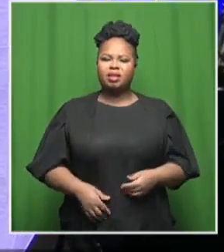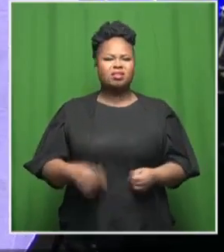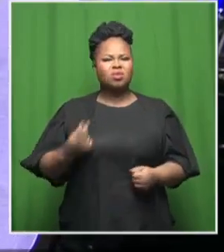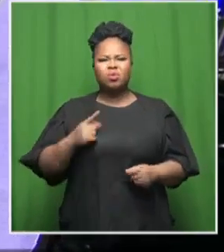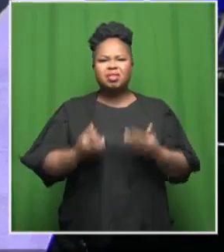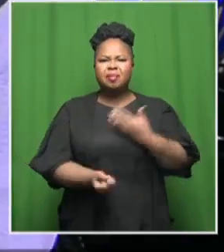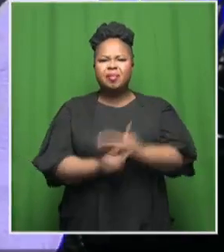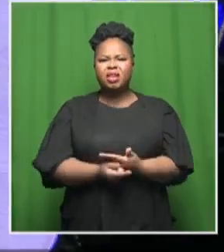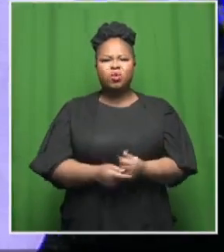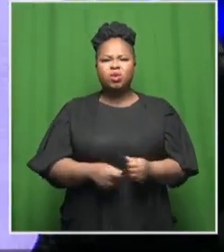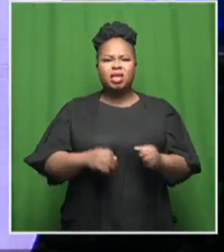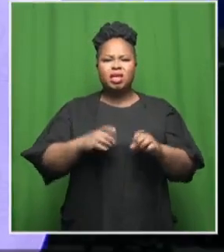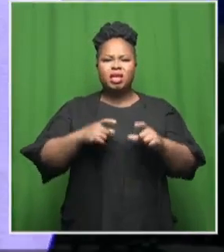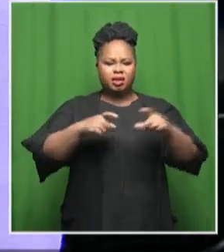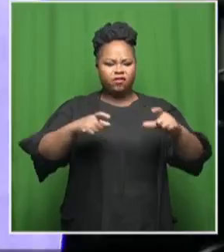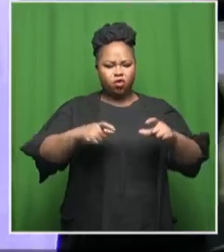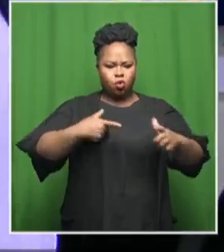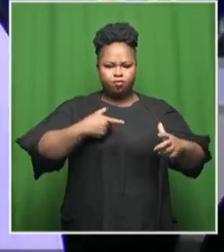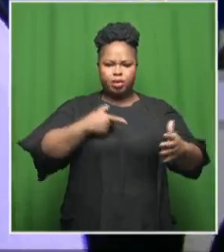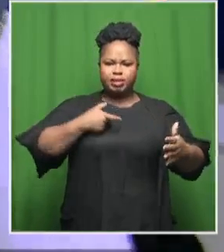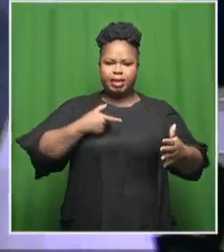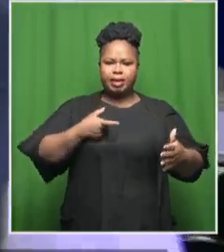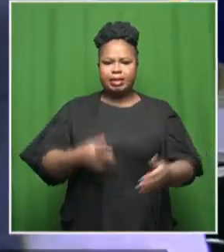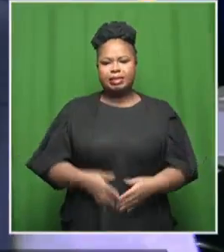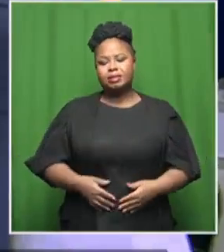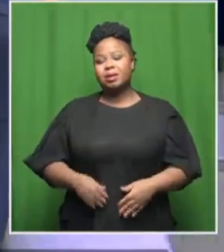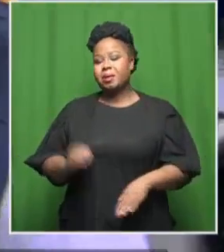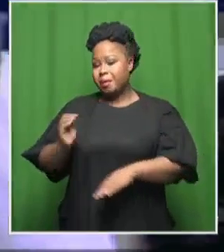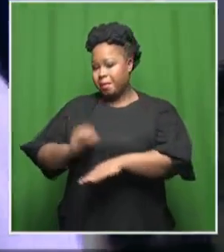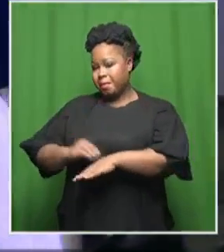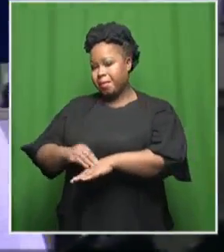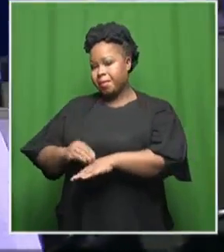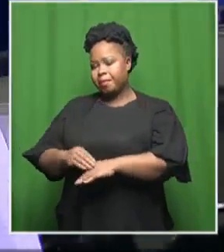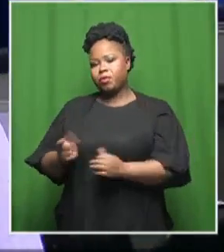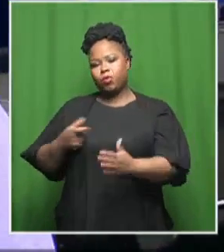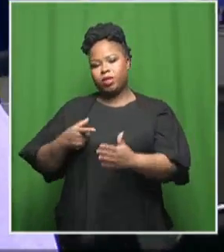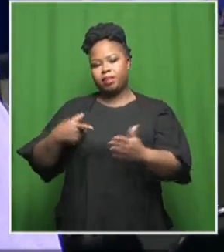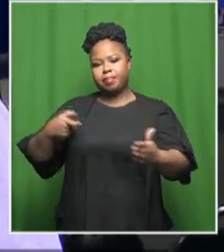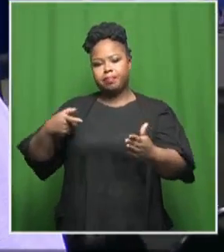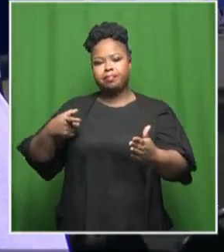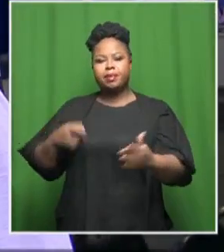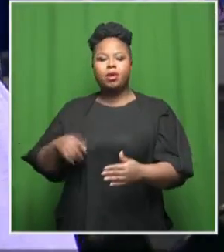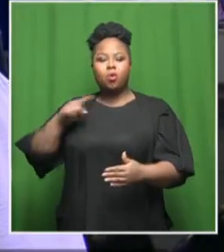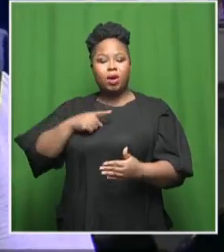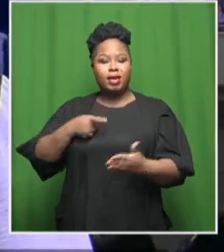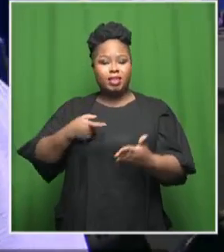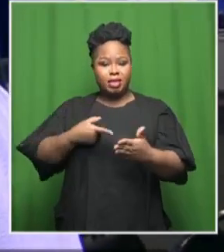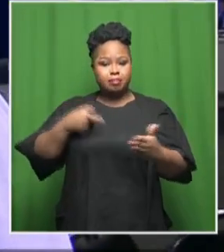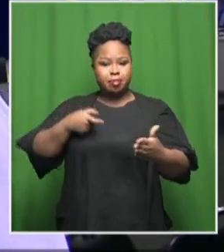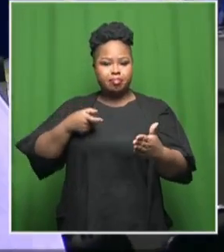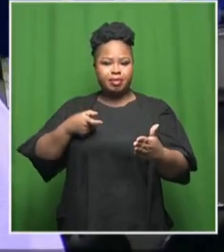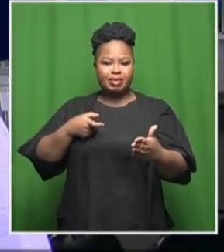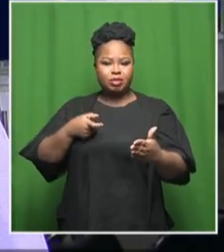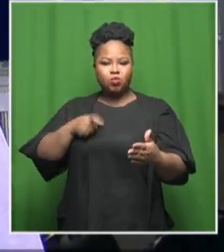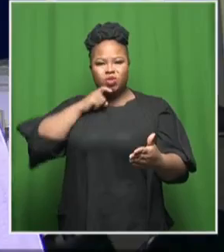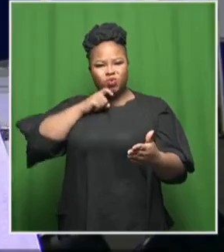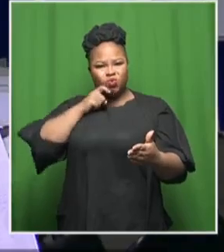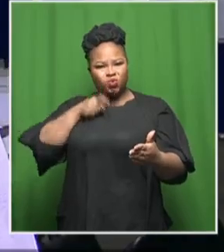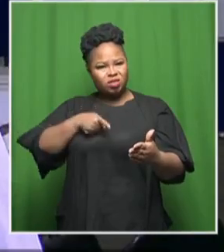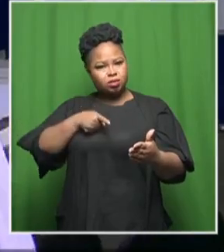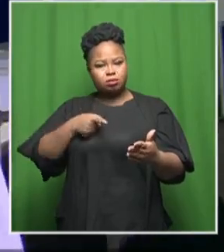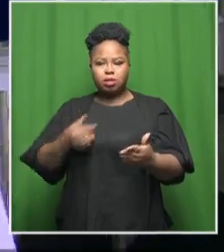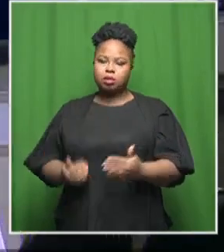machine? Yes, well, we had some technical issues with the machines. What we ever need to understand is that the machine is only a tool.